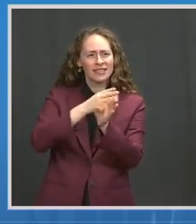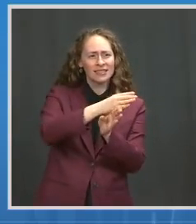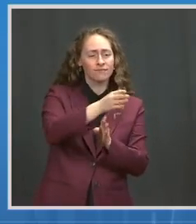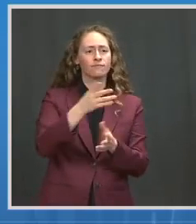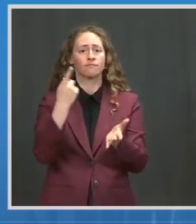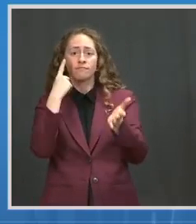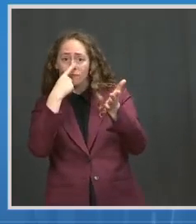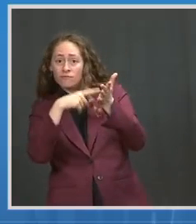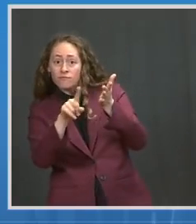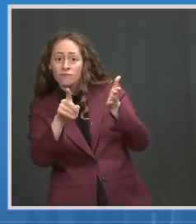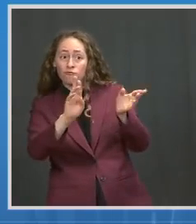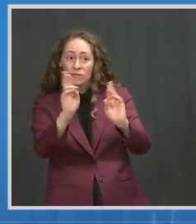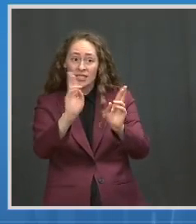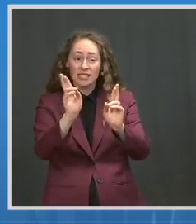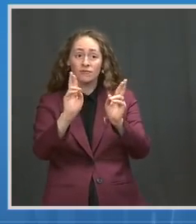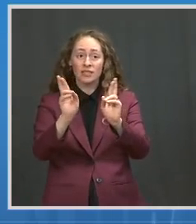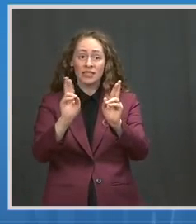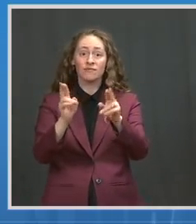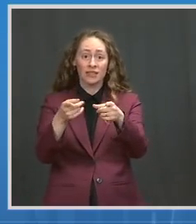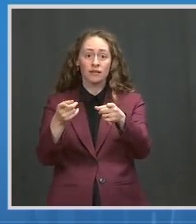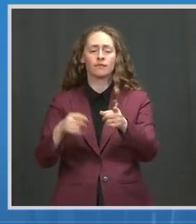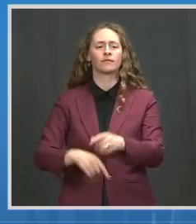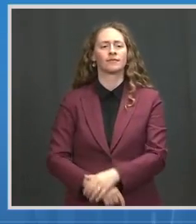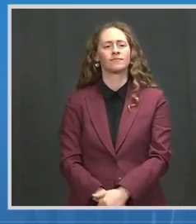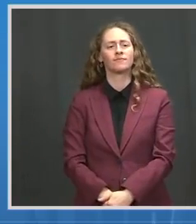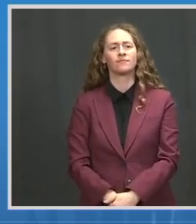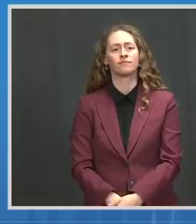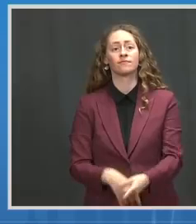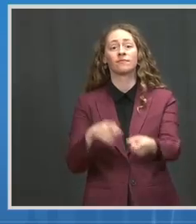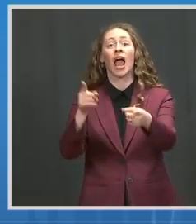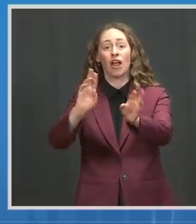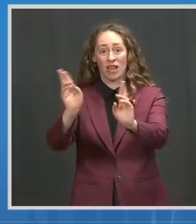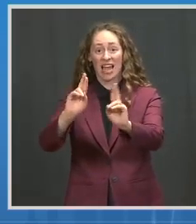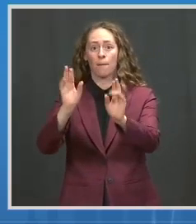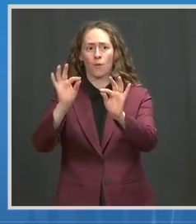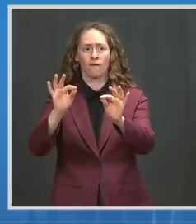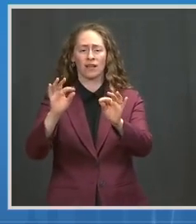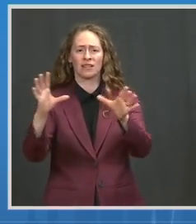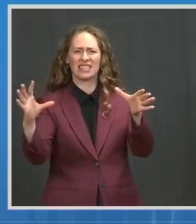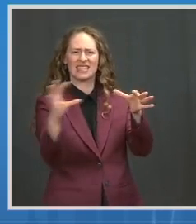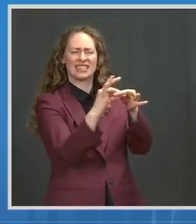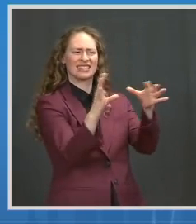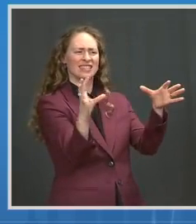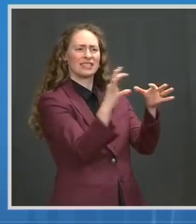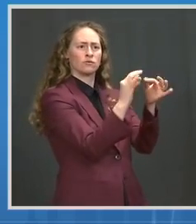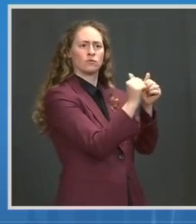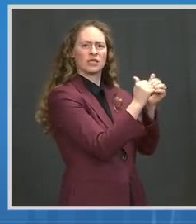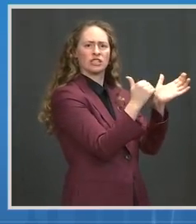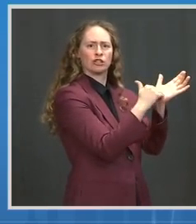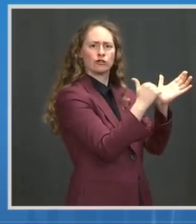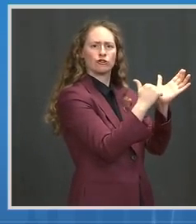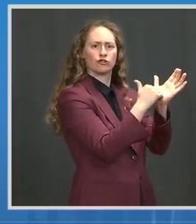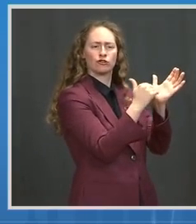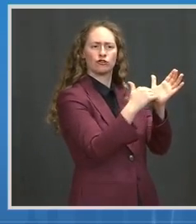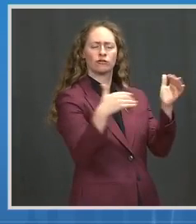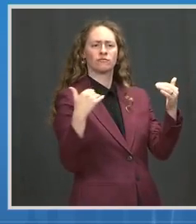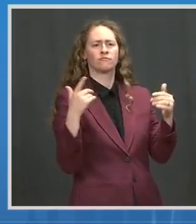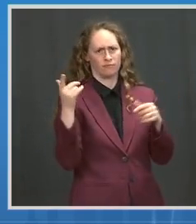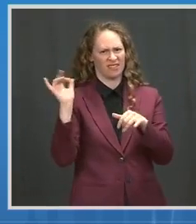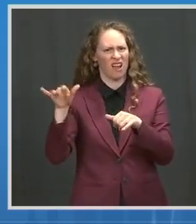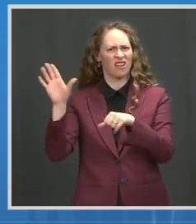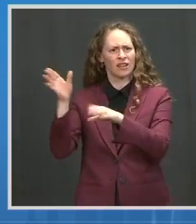them arrange an appointment. And Kaiser Permanente is conducting a similar approach. through email, texting, and direct